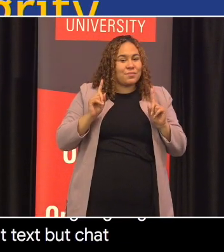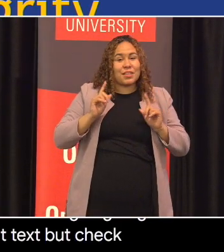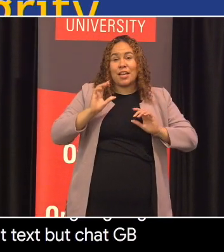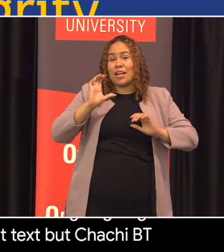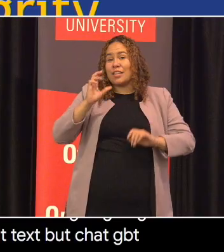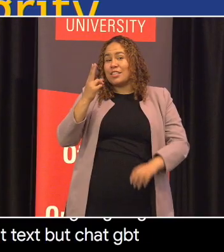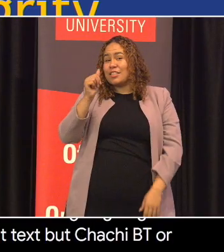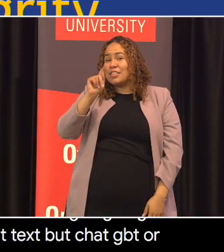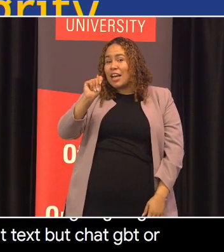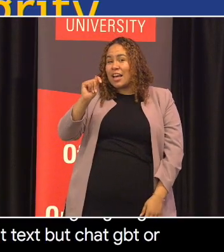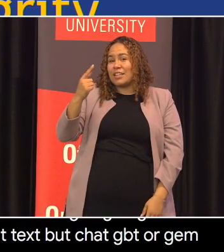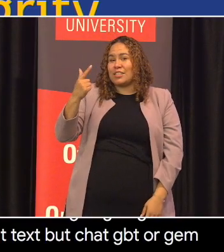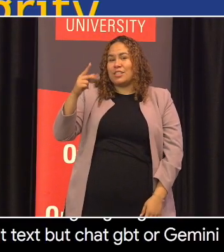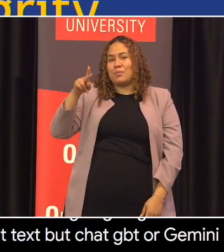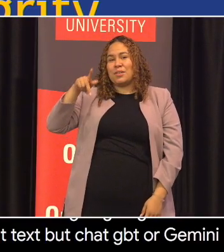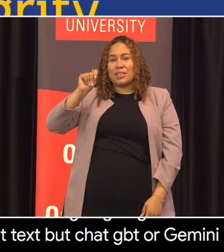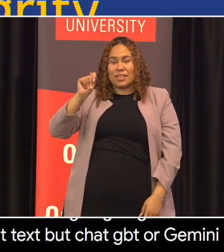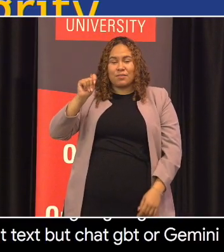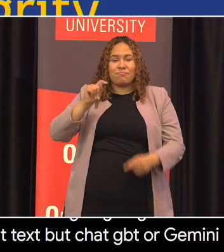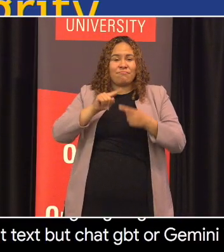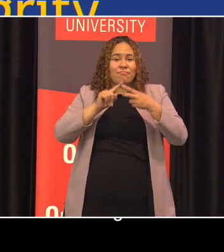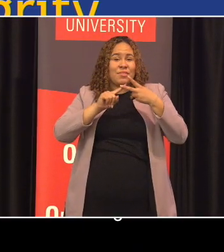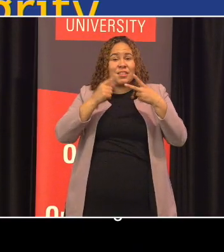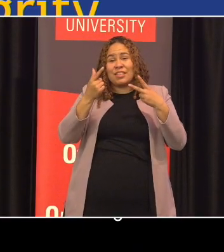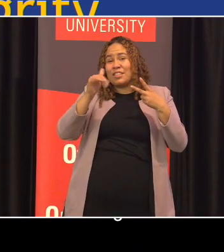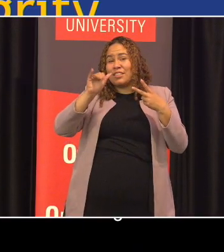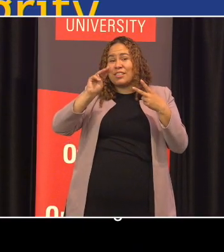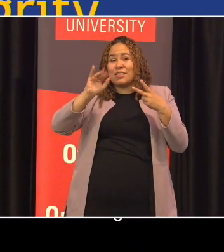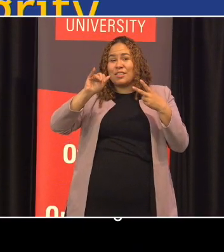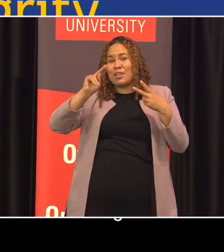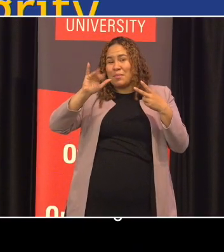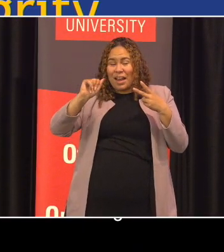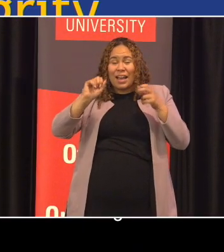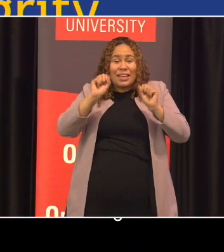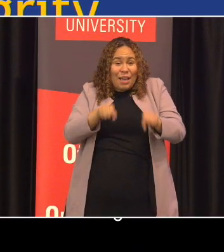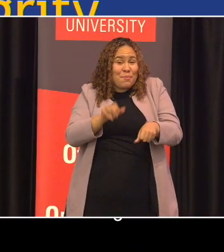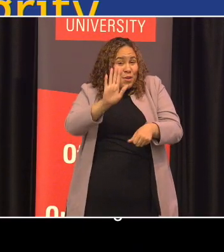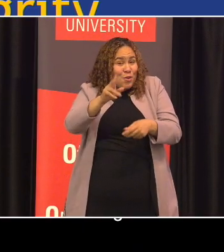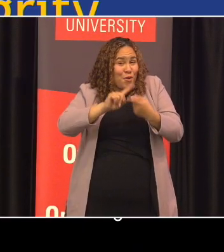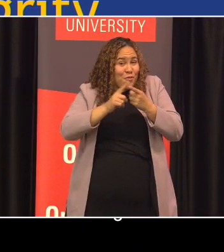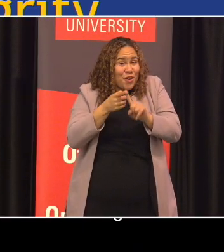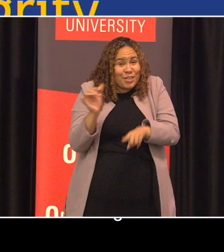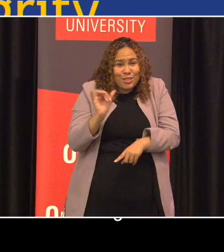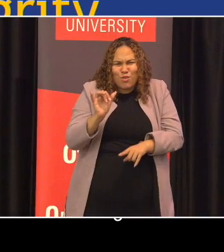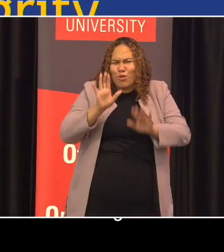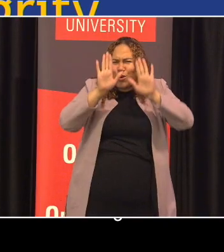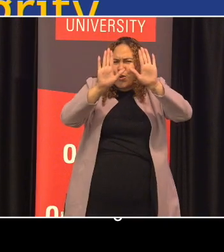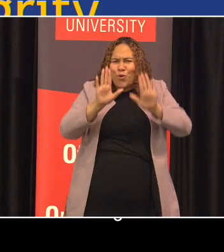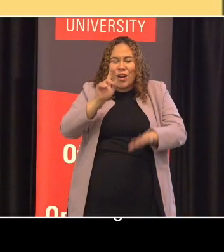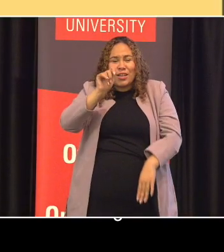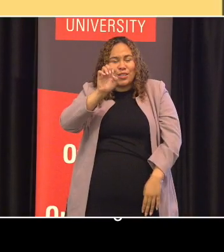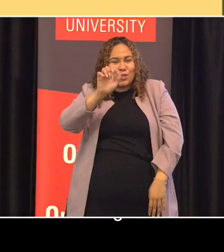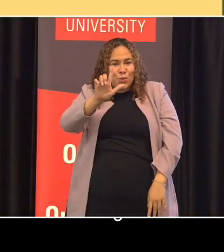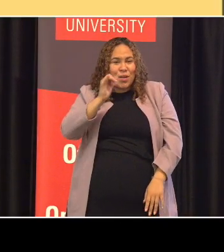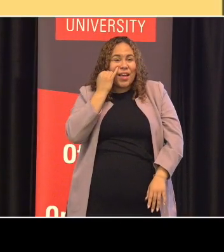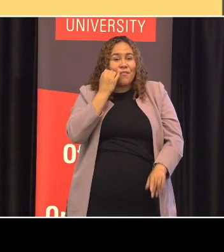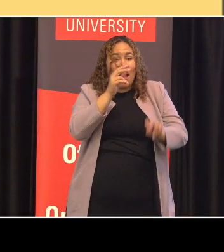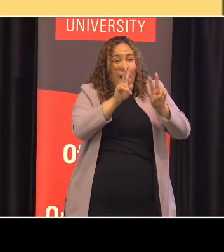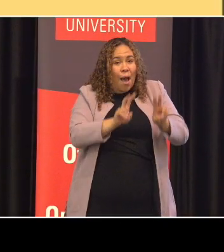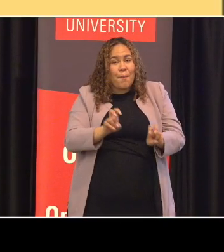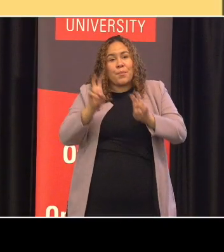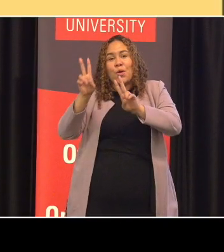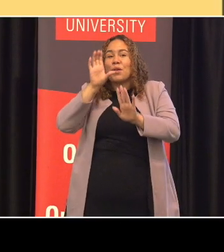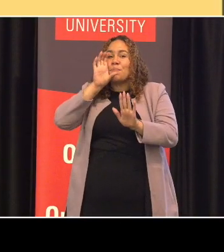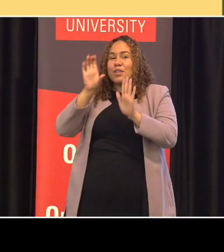ChatGPT or Gemini, it can be your friend too. It's a great tool. If you upload